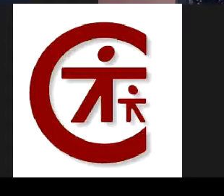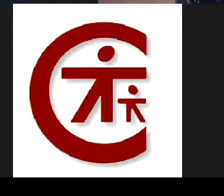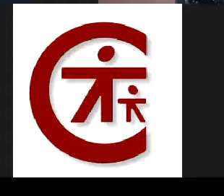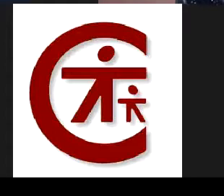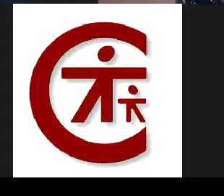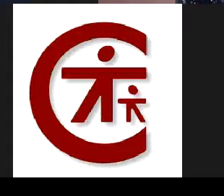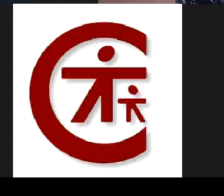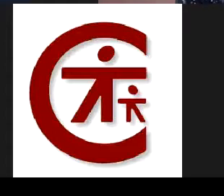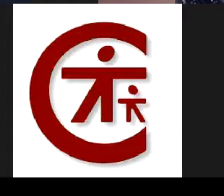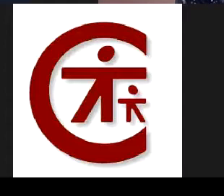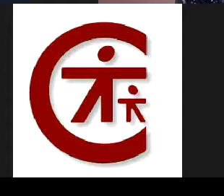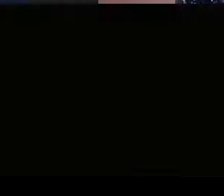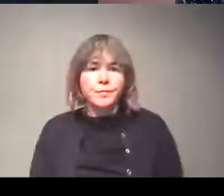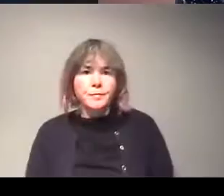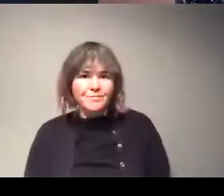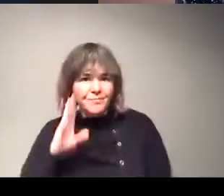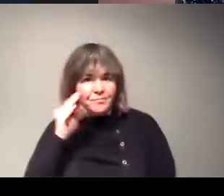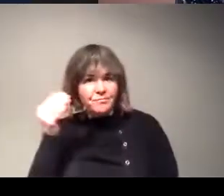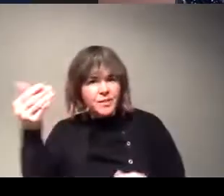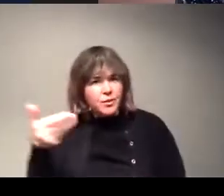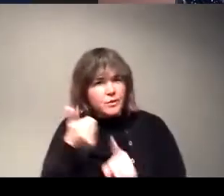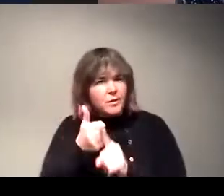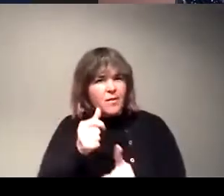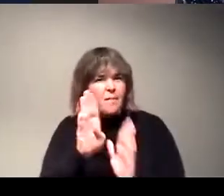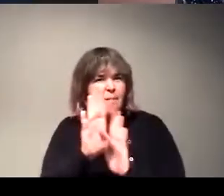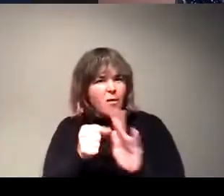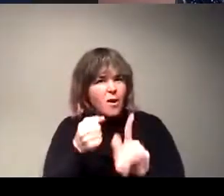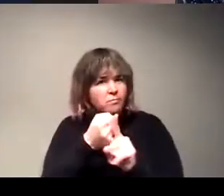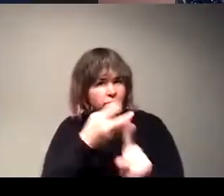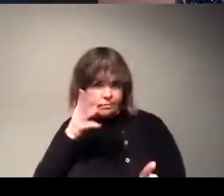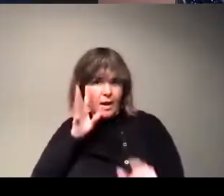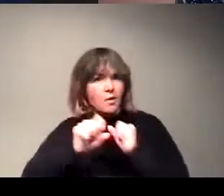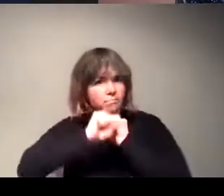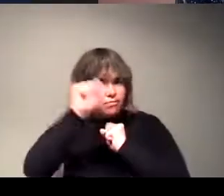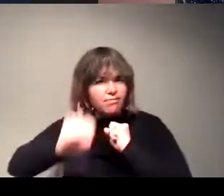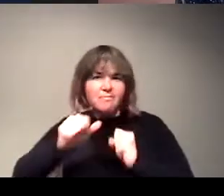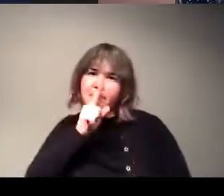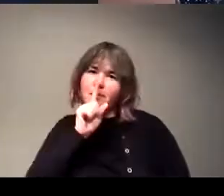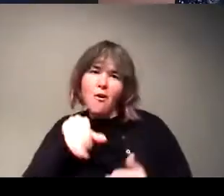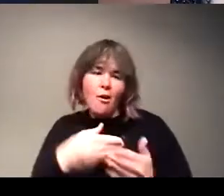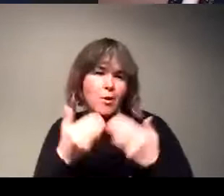if you want to introduce yourself and a little of your background, it's extensive, so I won't go through all of that.